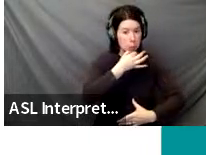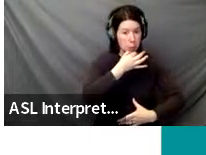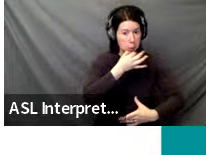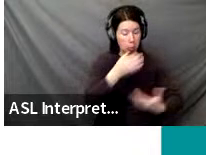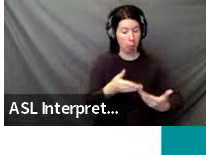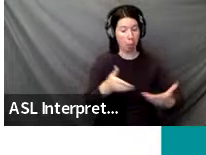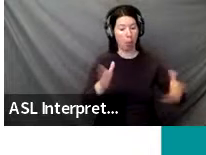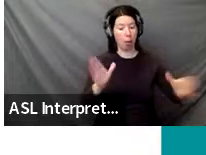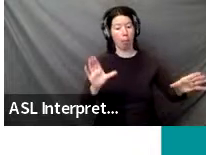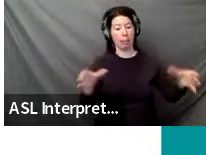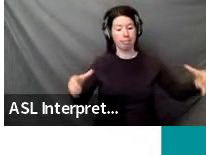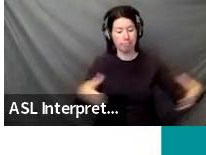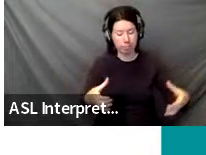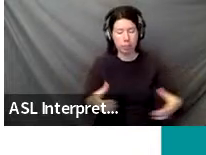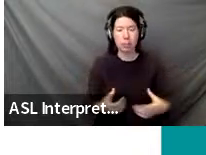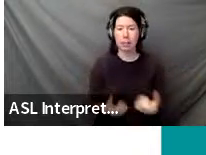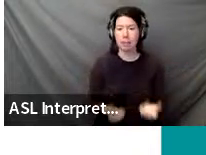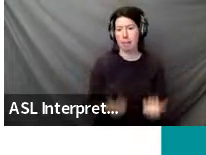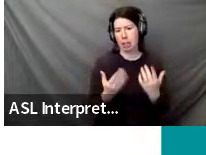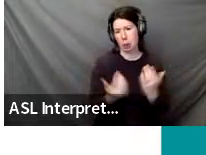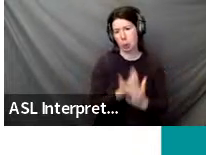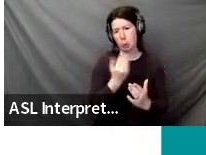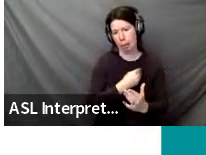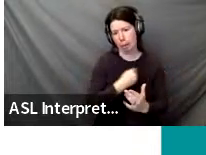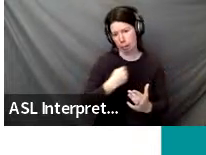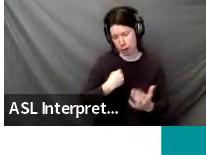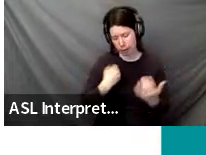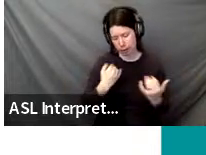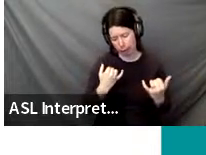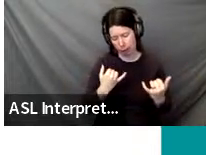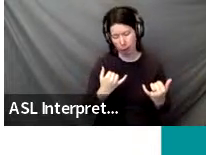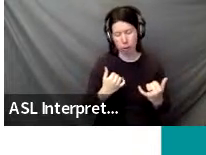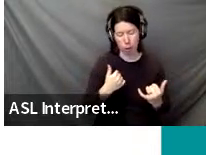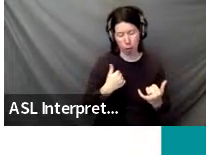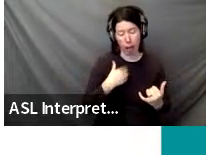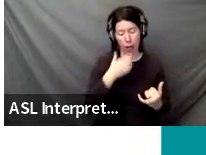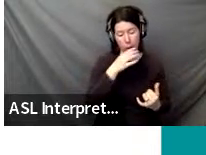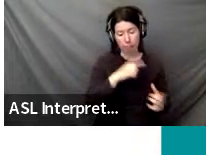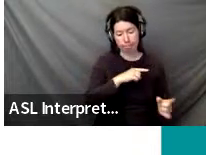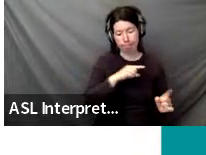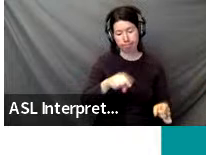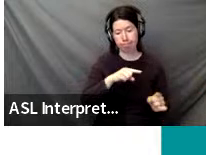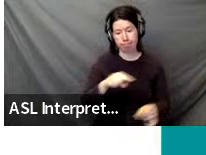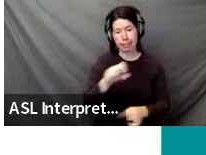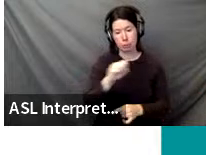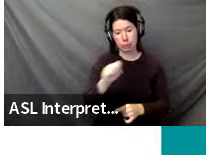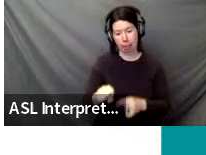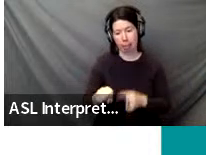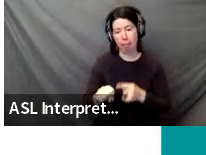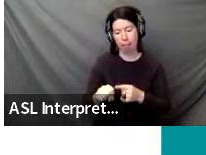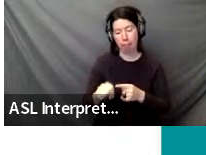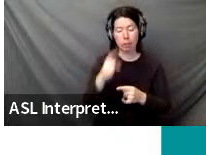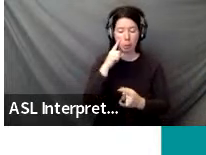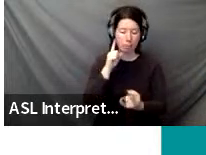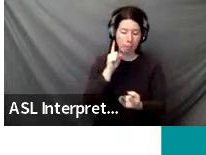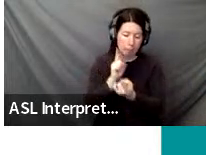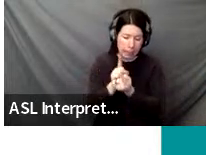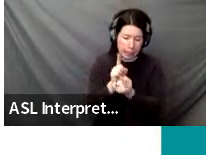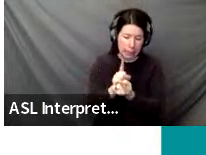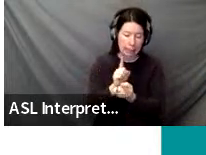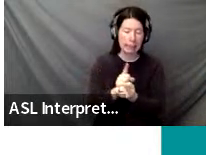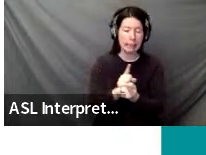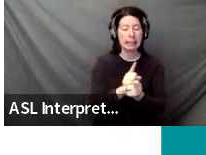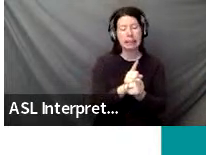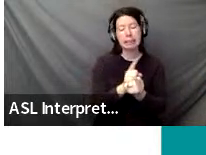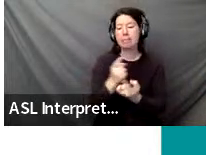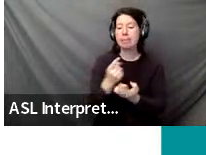members, so I will be spending time down in Salem to help meet and talk to a